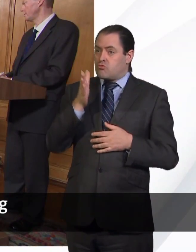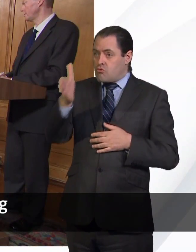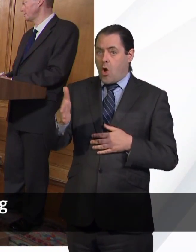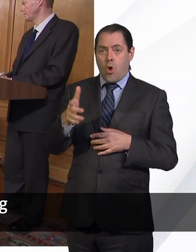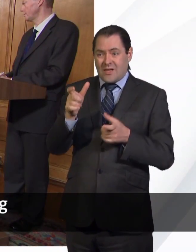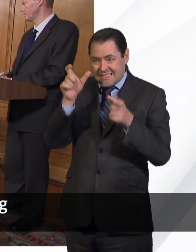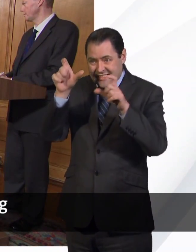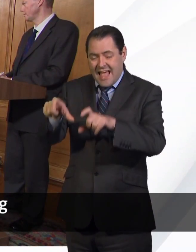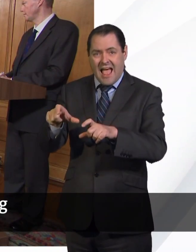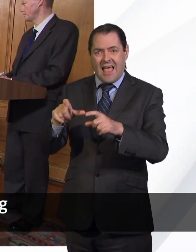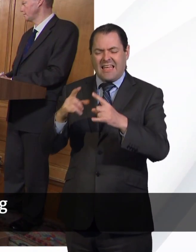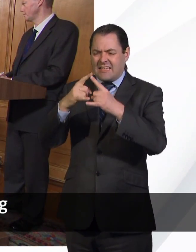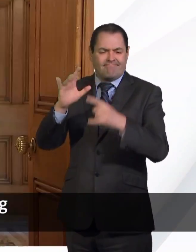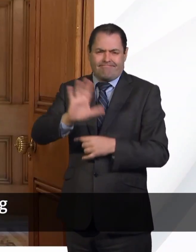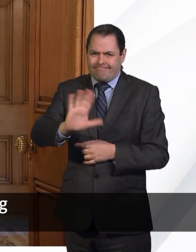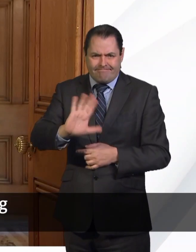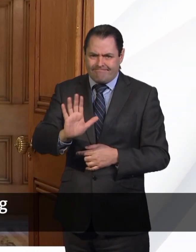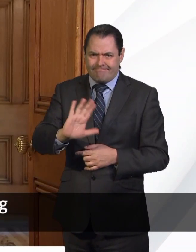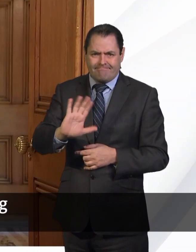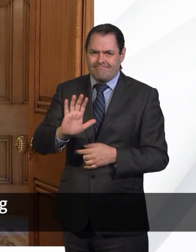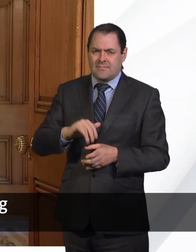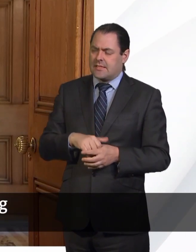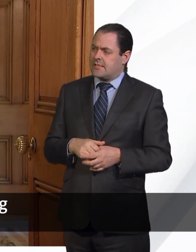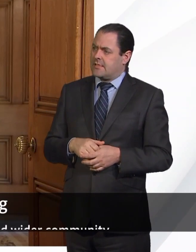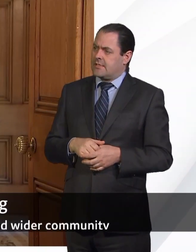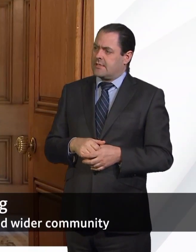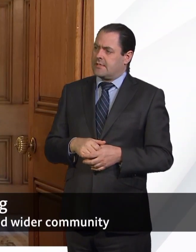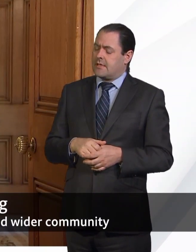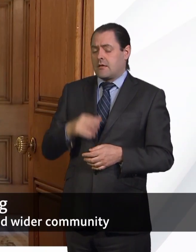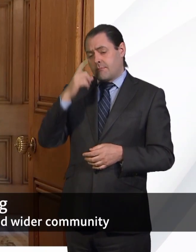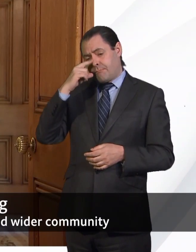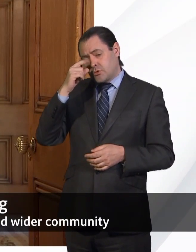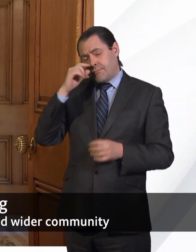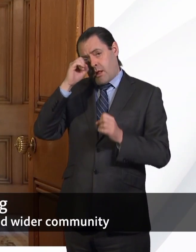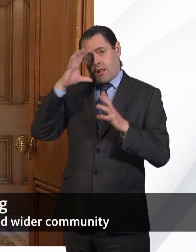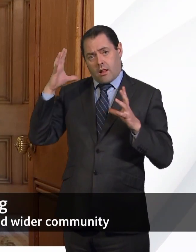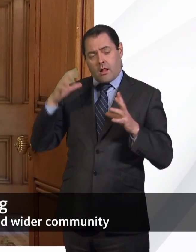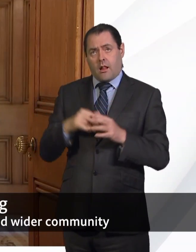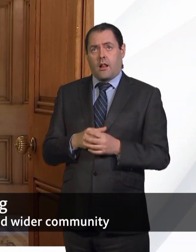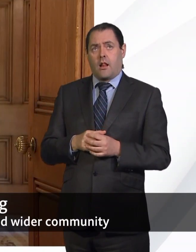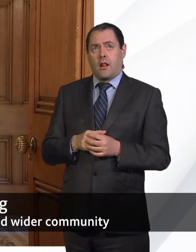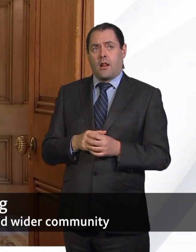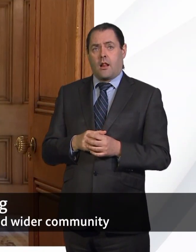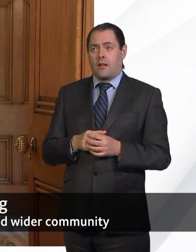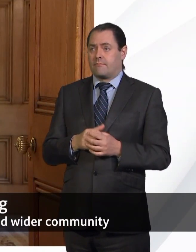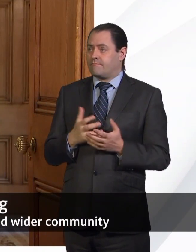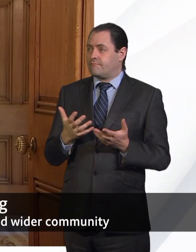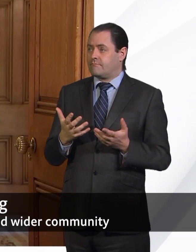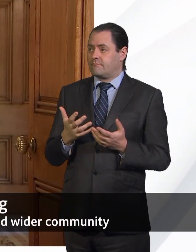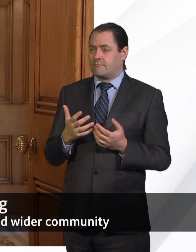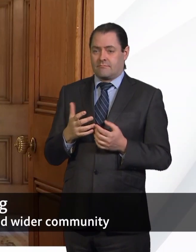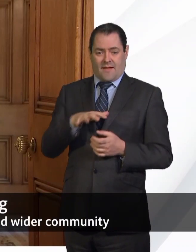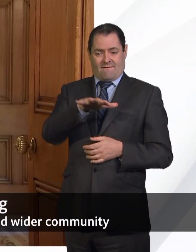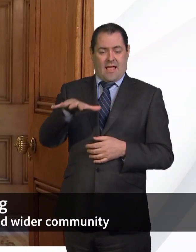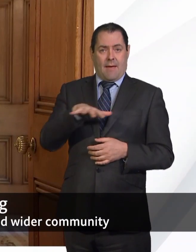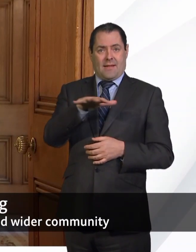afraid we're not at that stage. What you certainly can imagine is that there could be meetings of